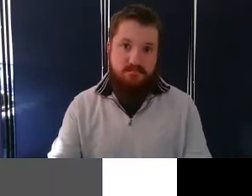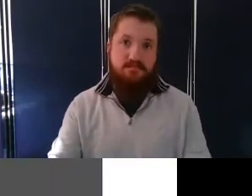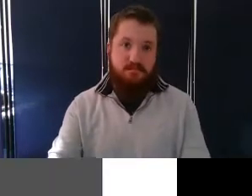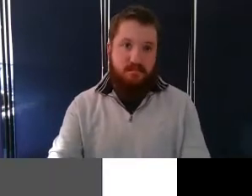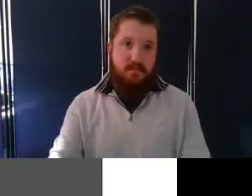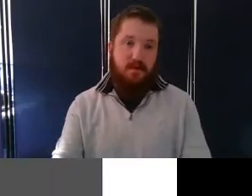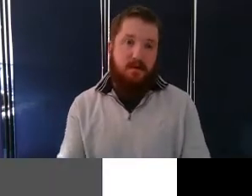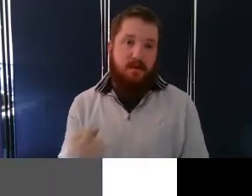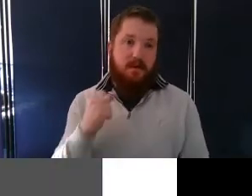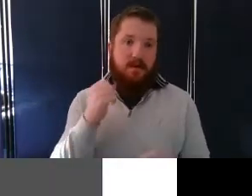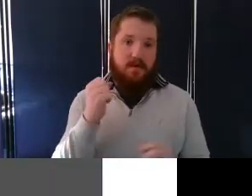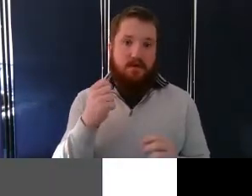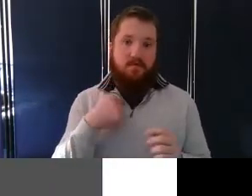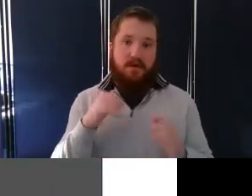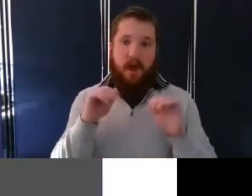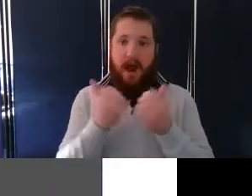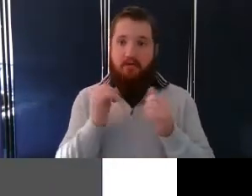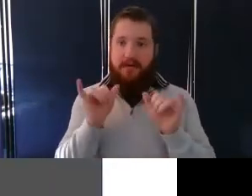clearly.